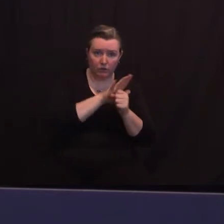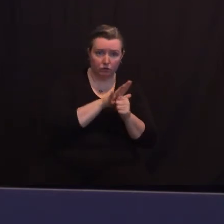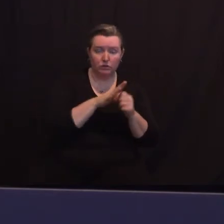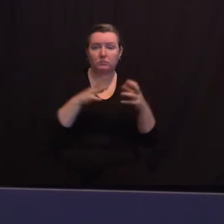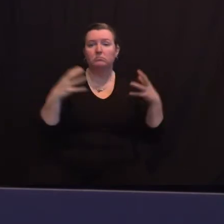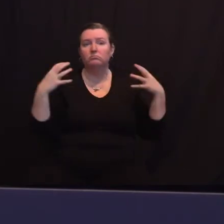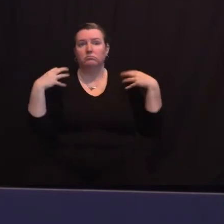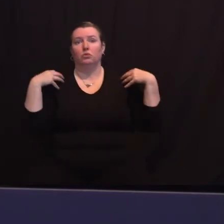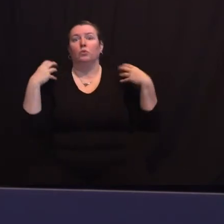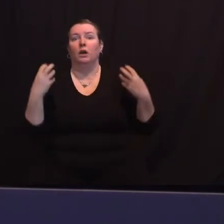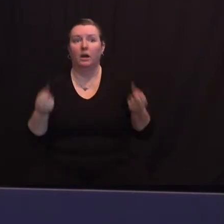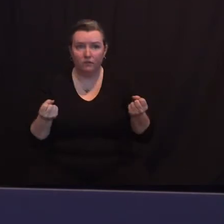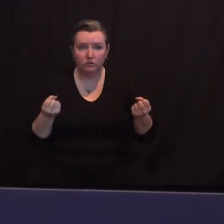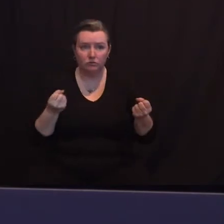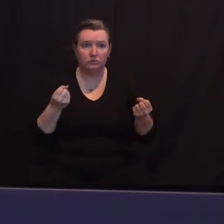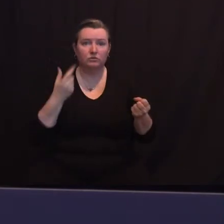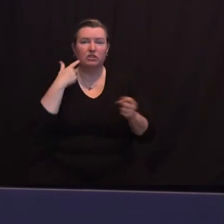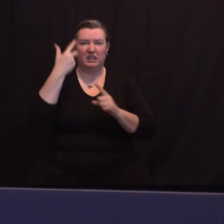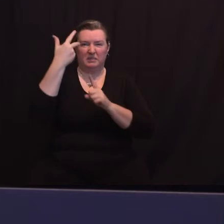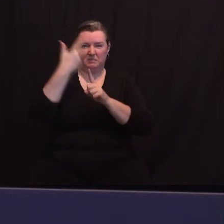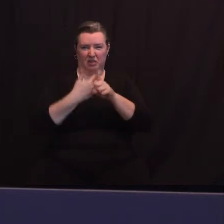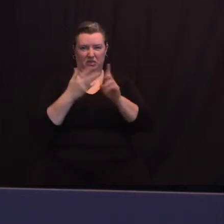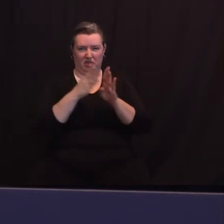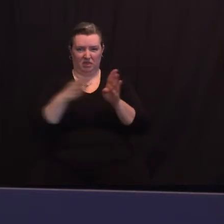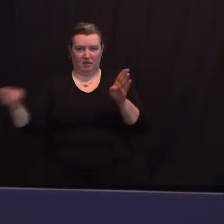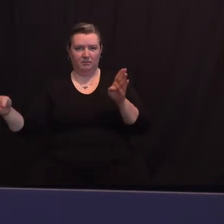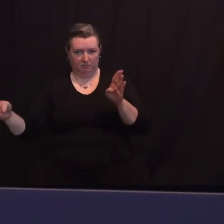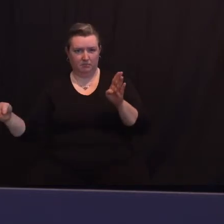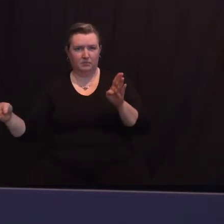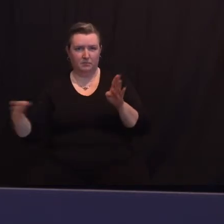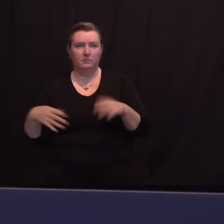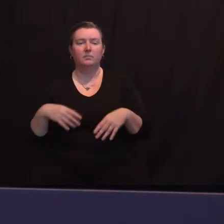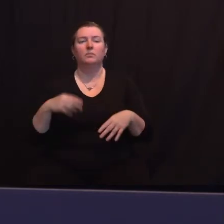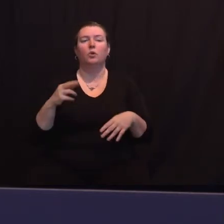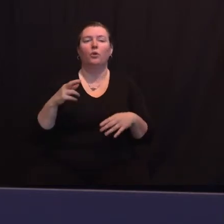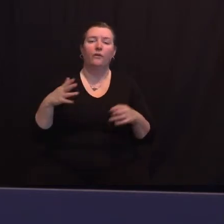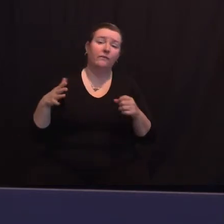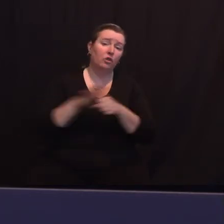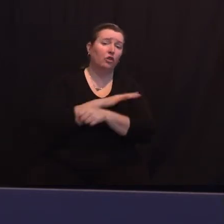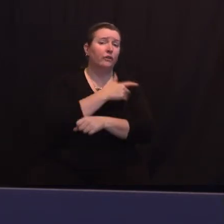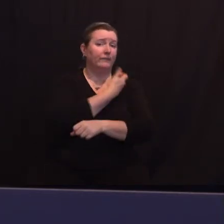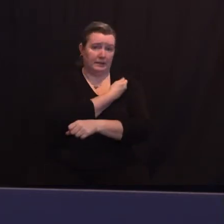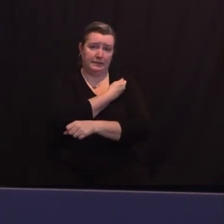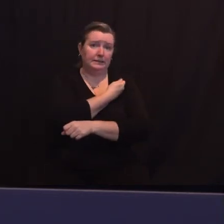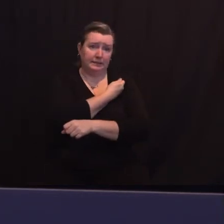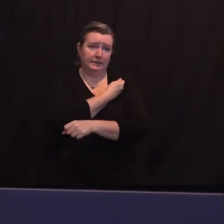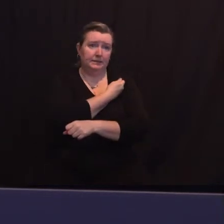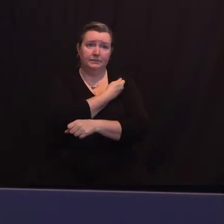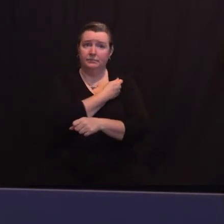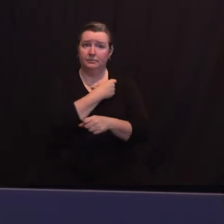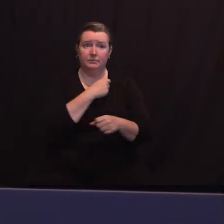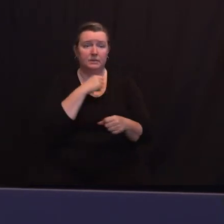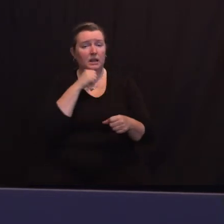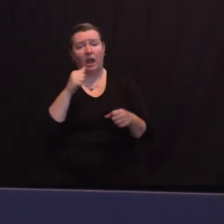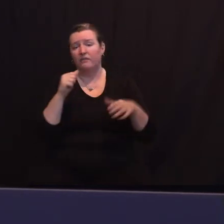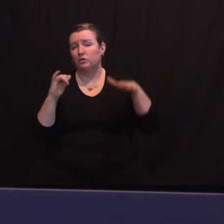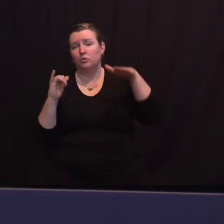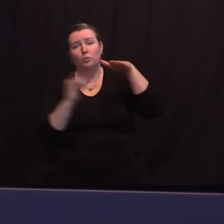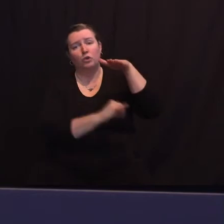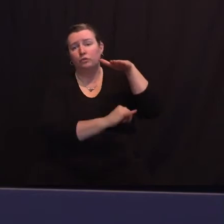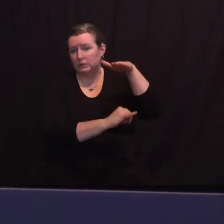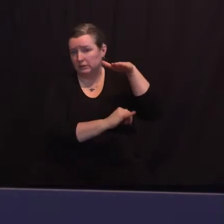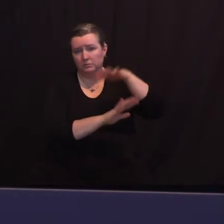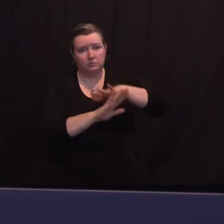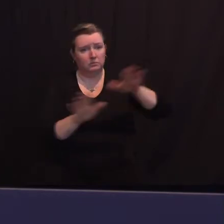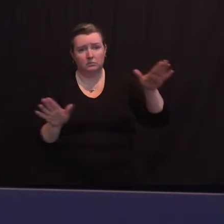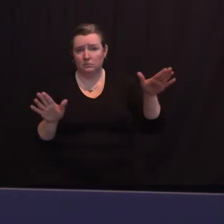months and those who are fully vaccinated do not need to quarantine after having close contact with someone with